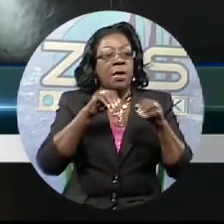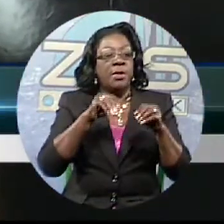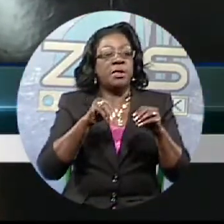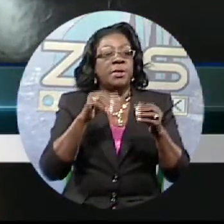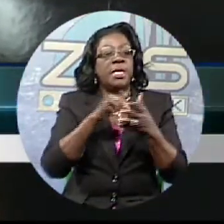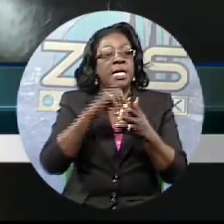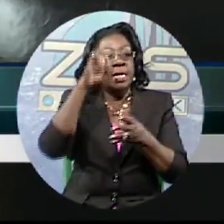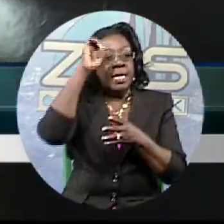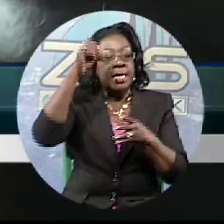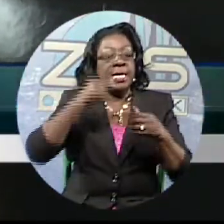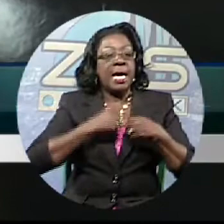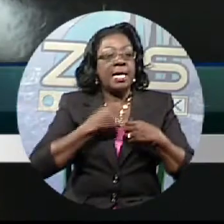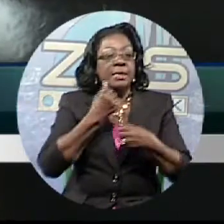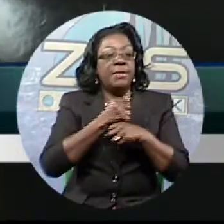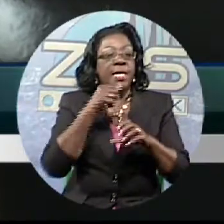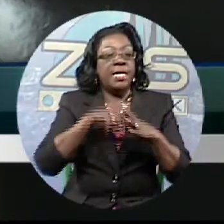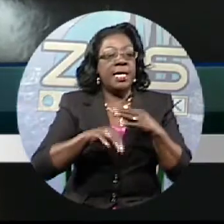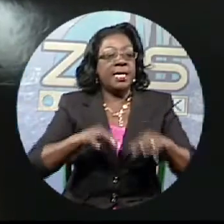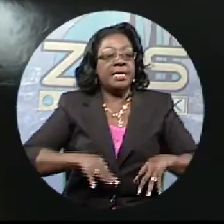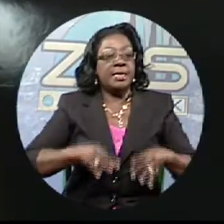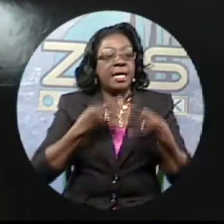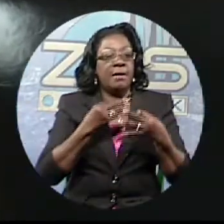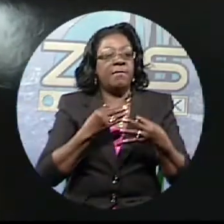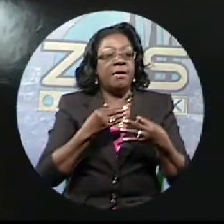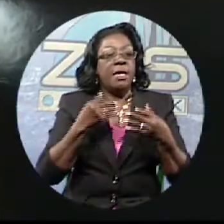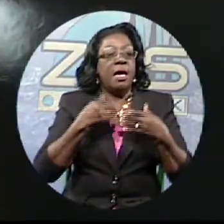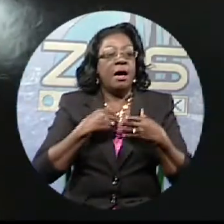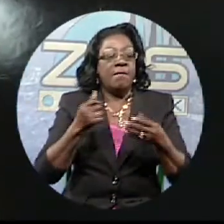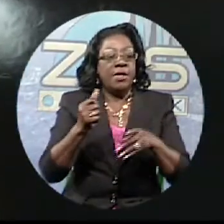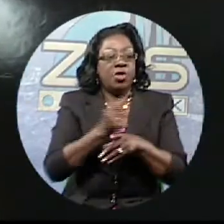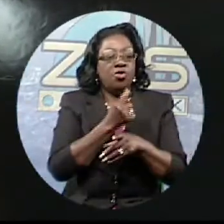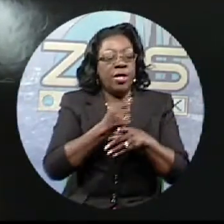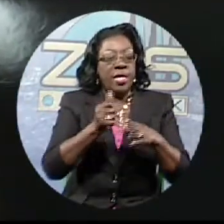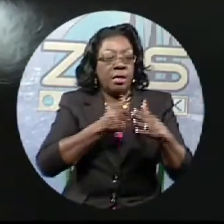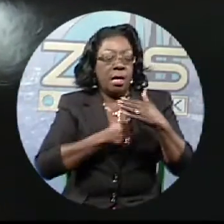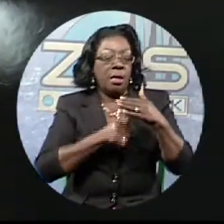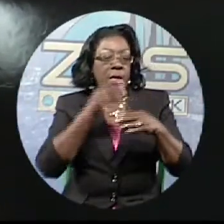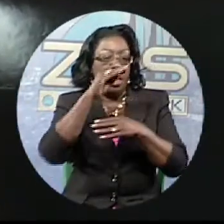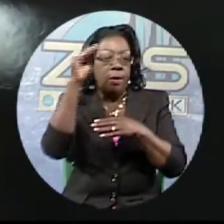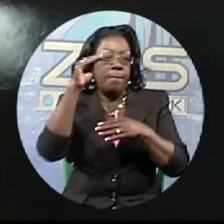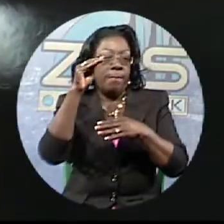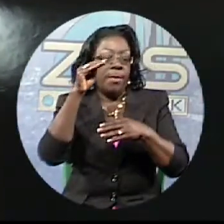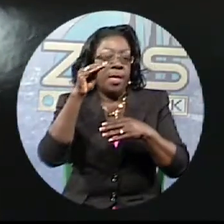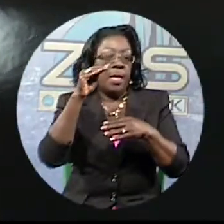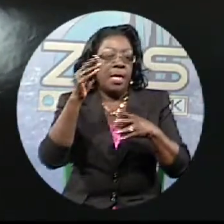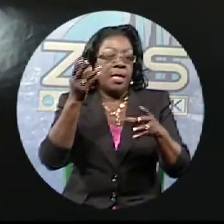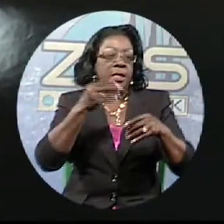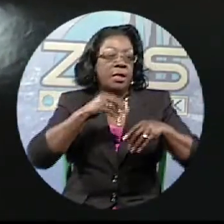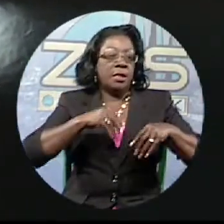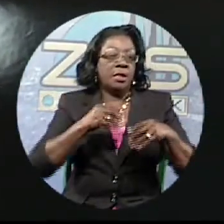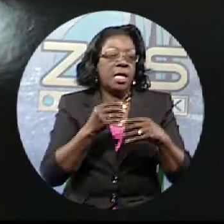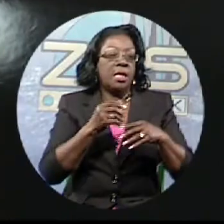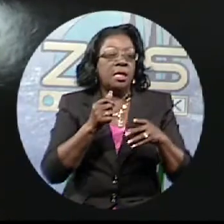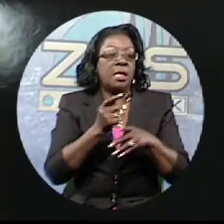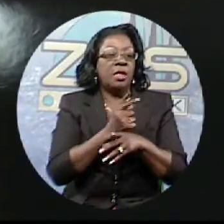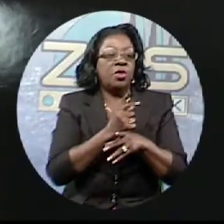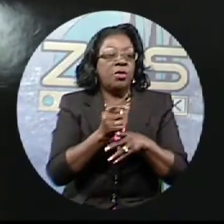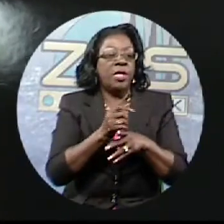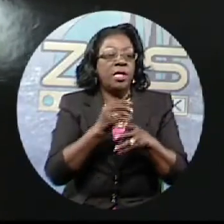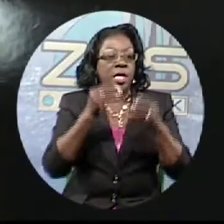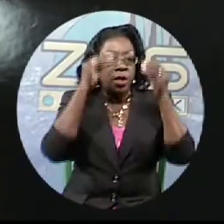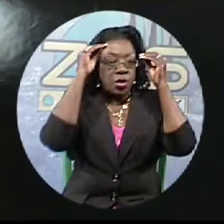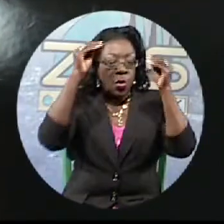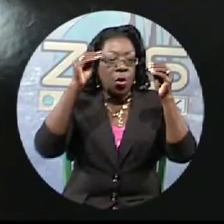has made in his life as well, having trained under him. And he is right. He took us under his wings and taught